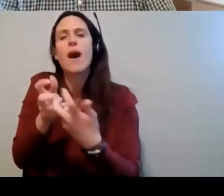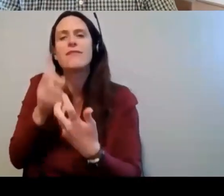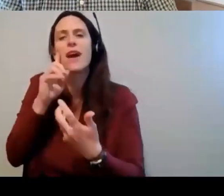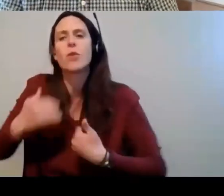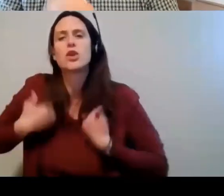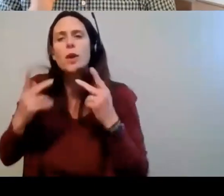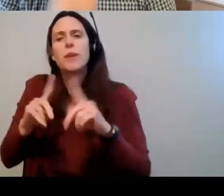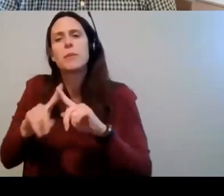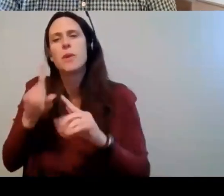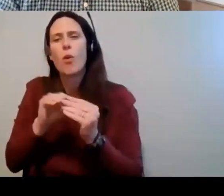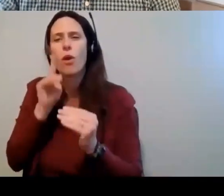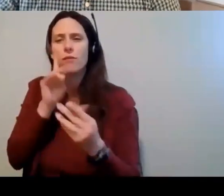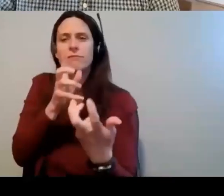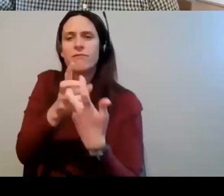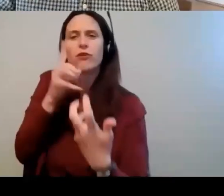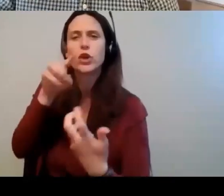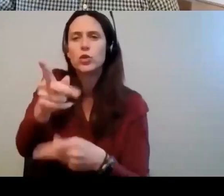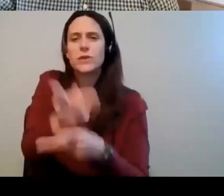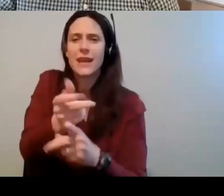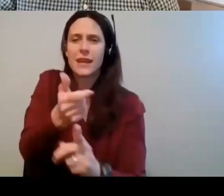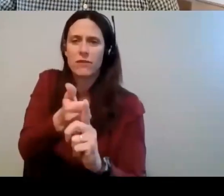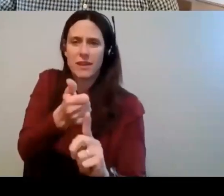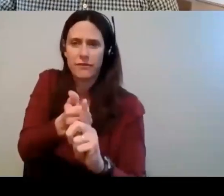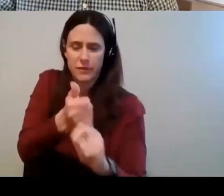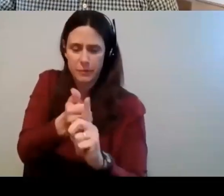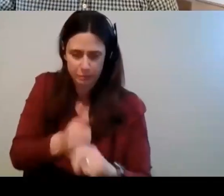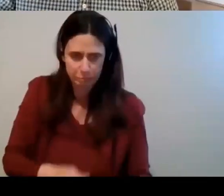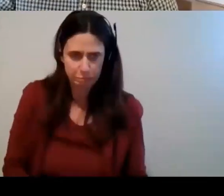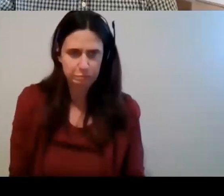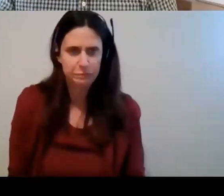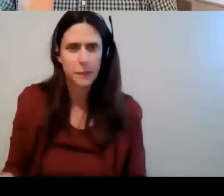more for you to take care of yourselves as we go.